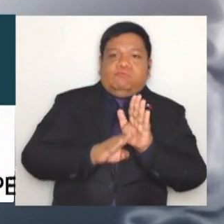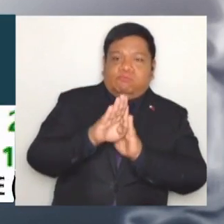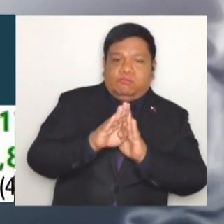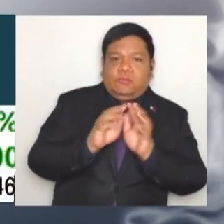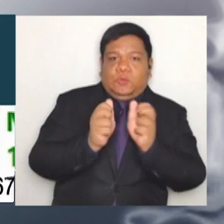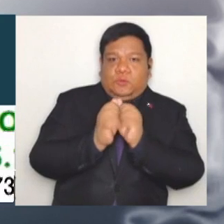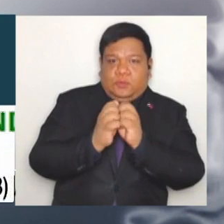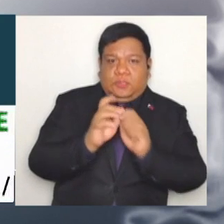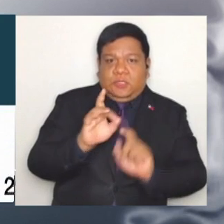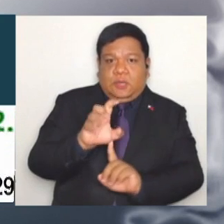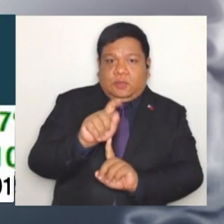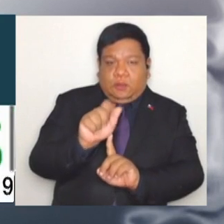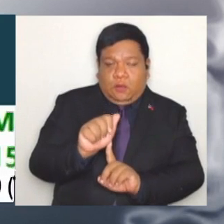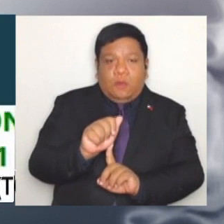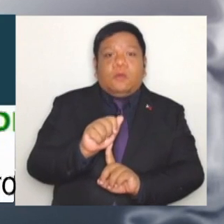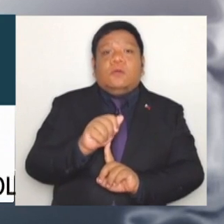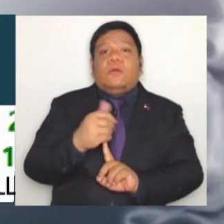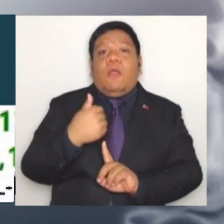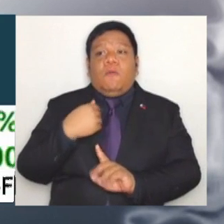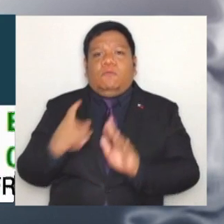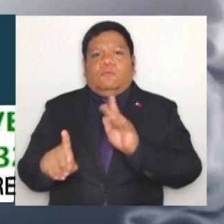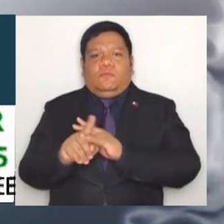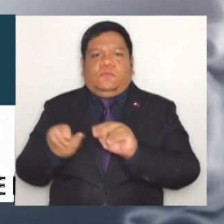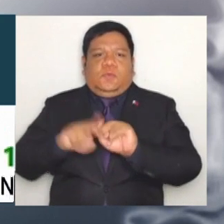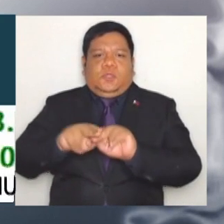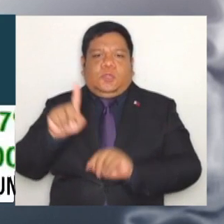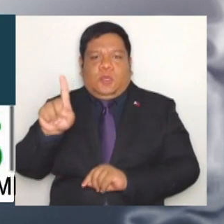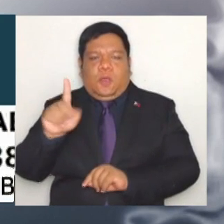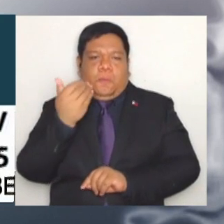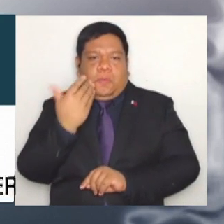local case. There are still 17 active cases